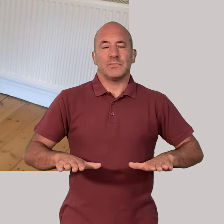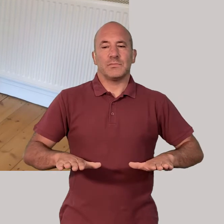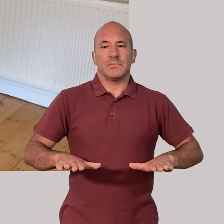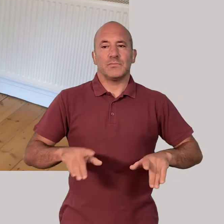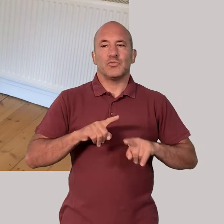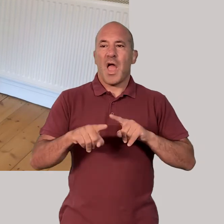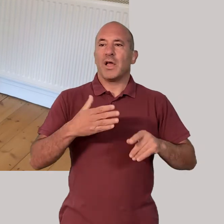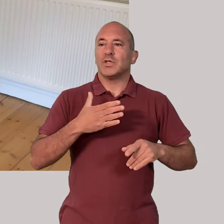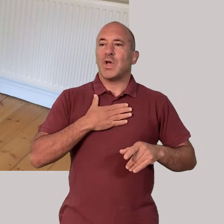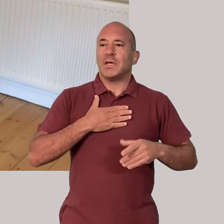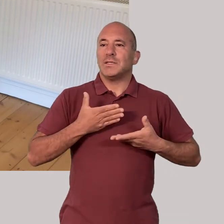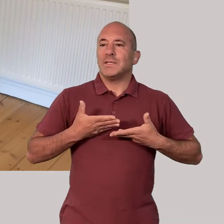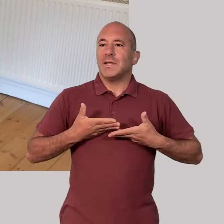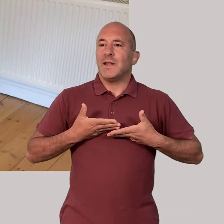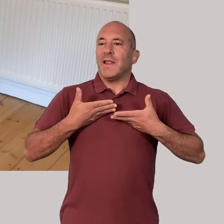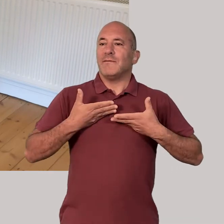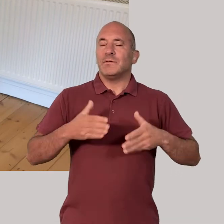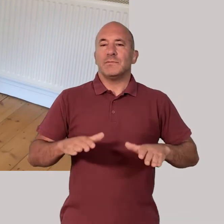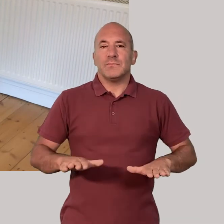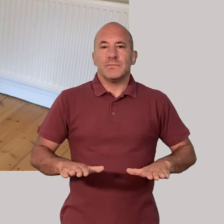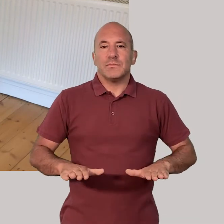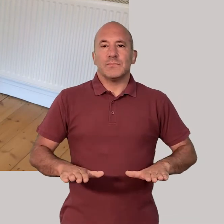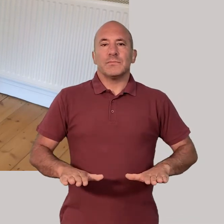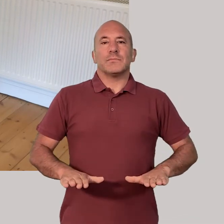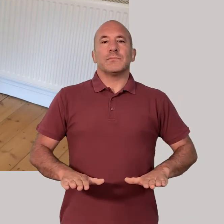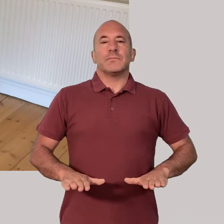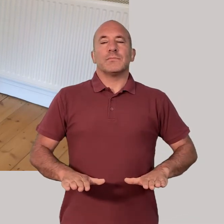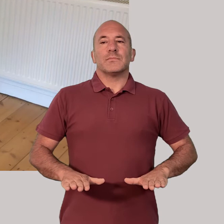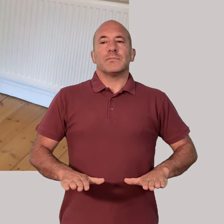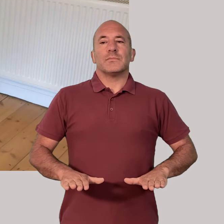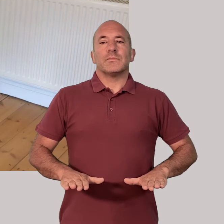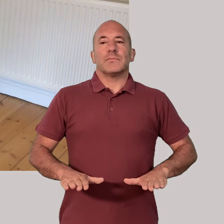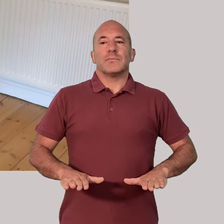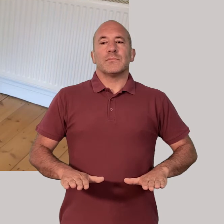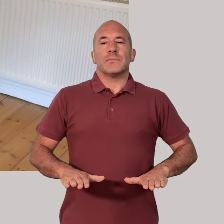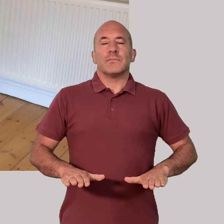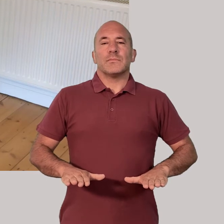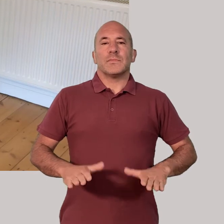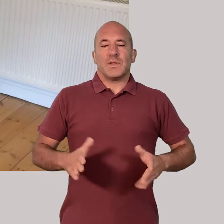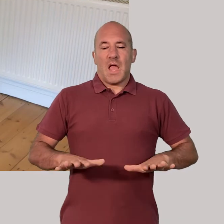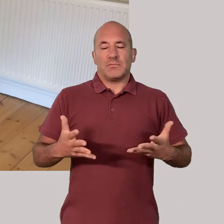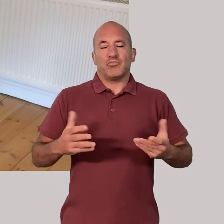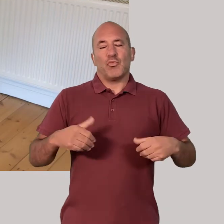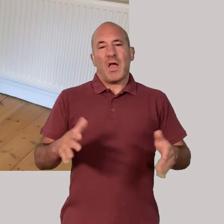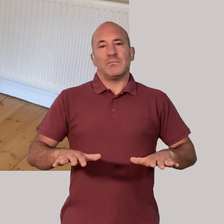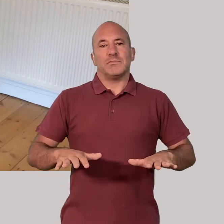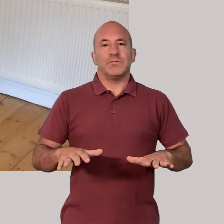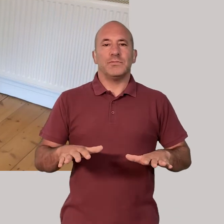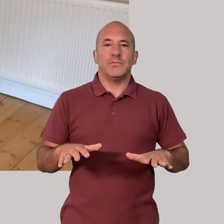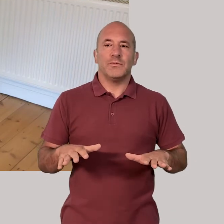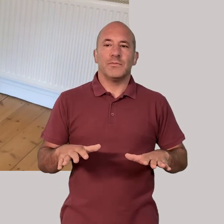your shoulders. See if your chest could lift. Relax your